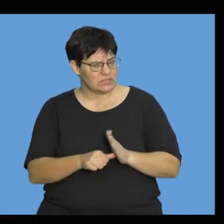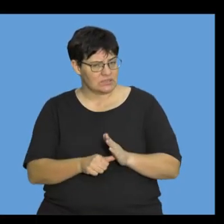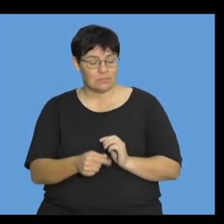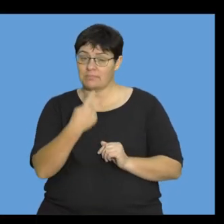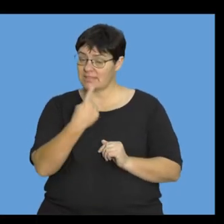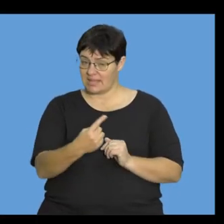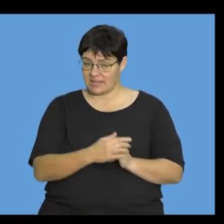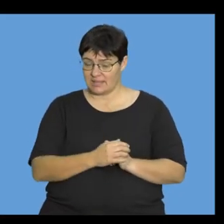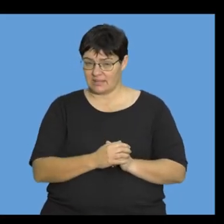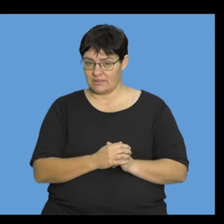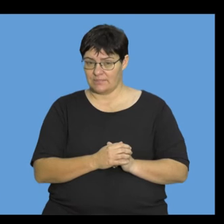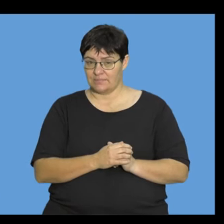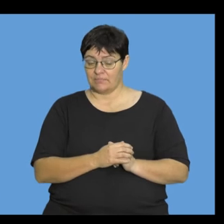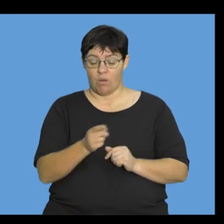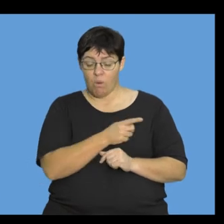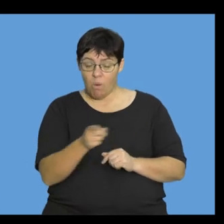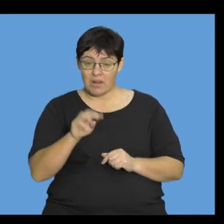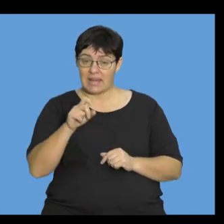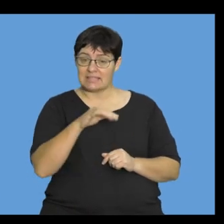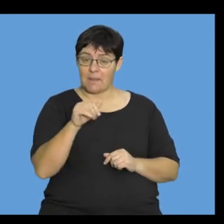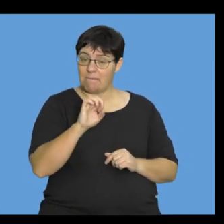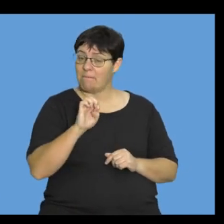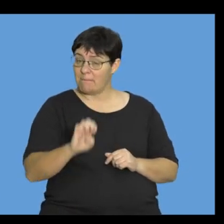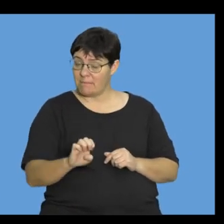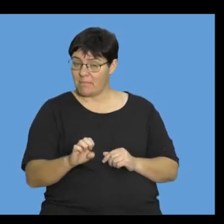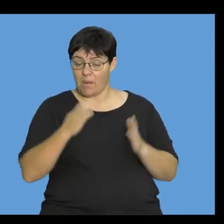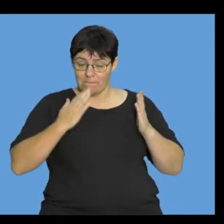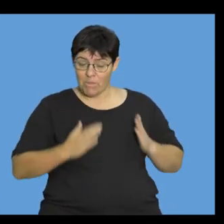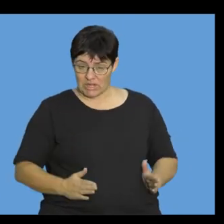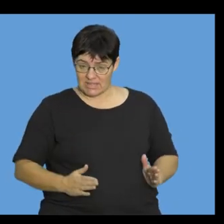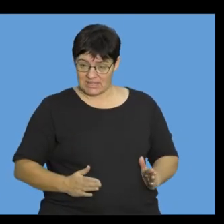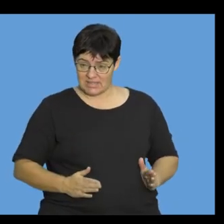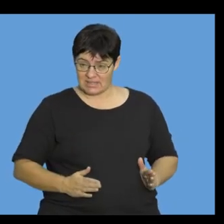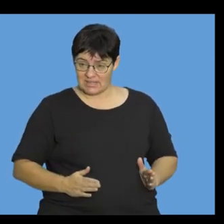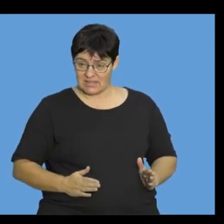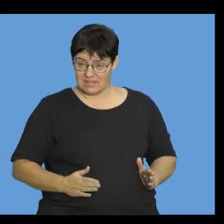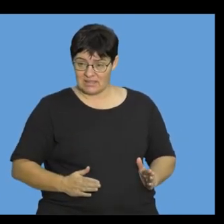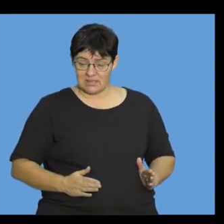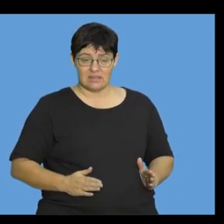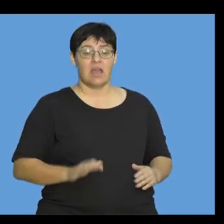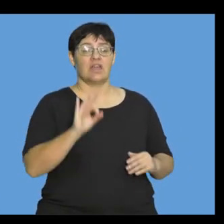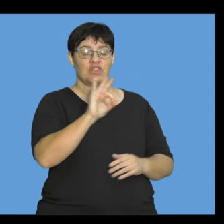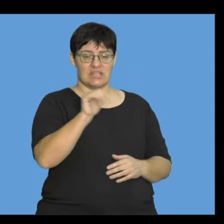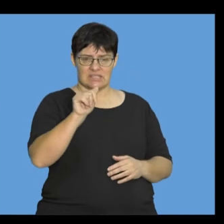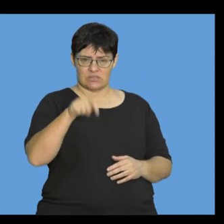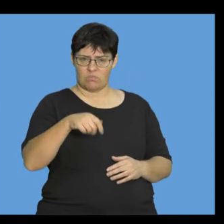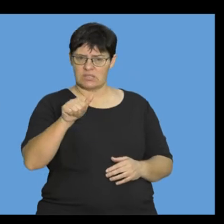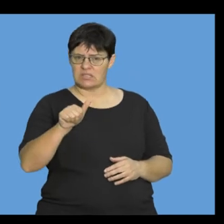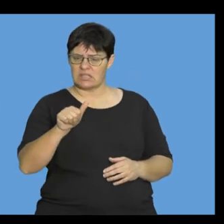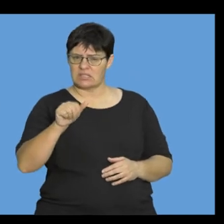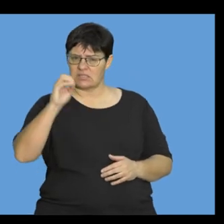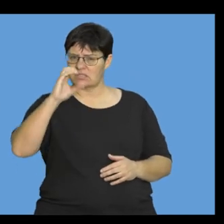temperature? I am saying to you that all the enzymes in your body, why is your